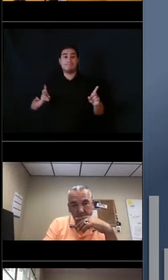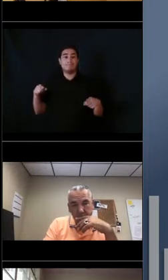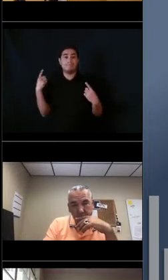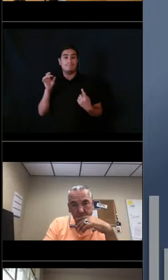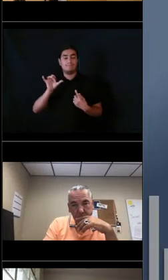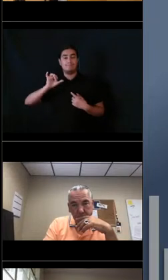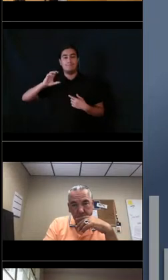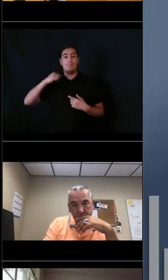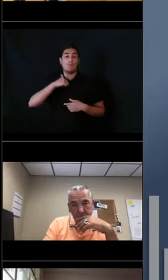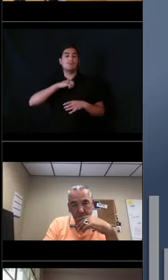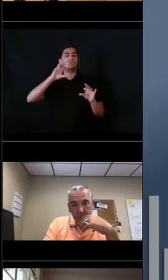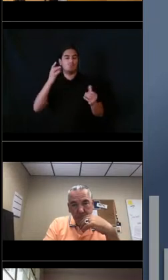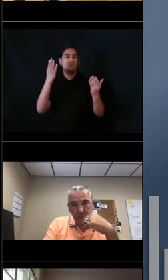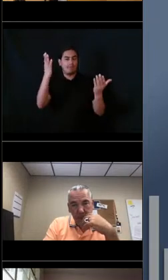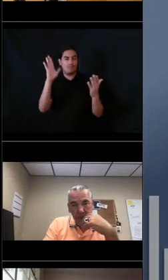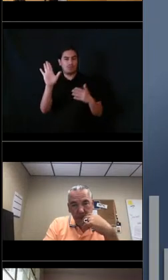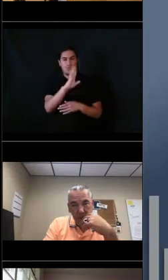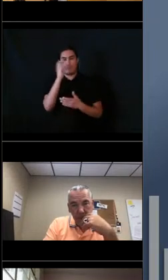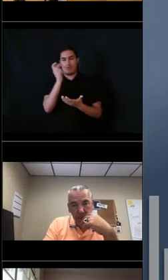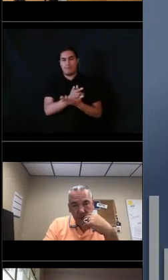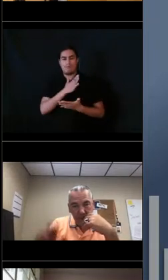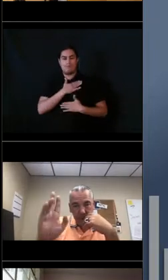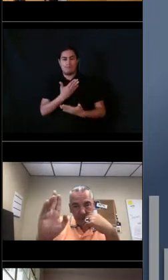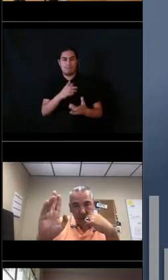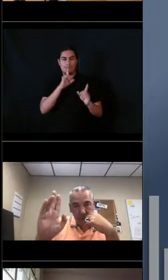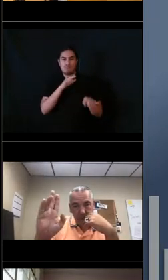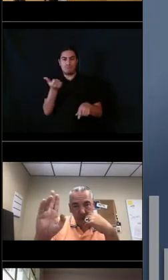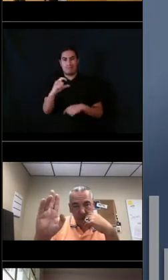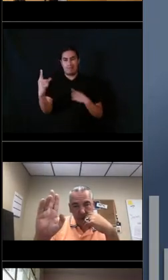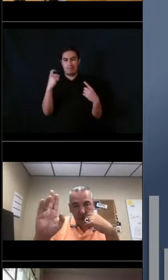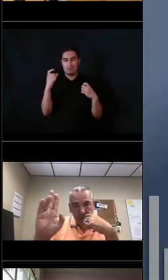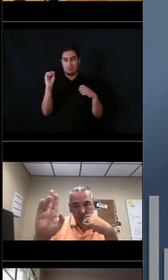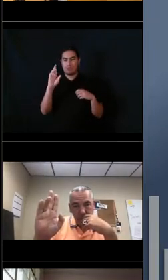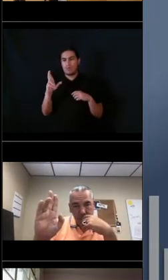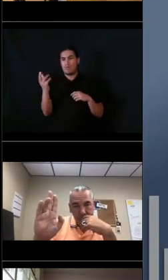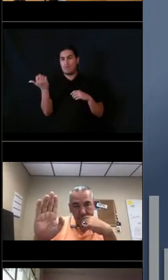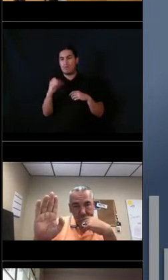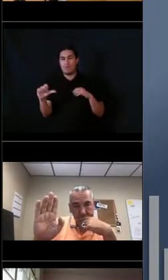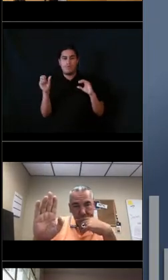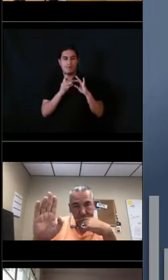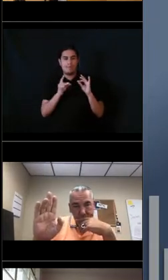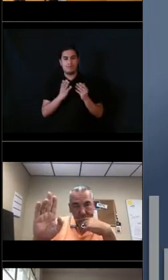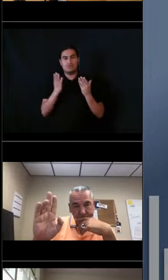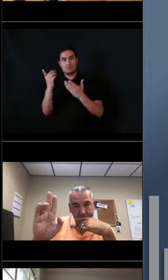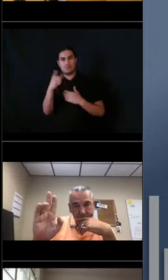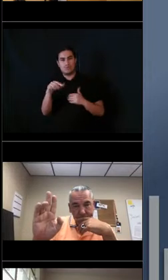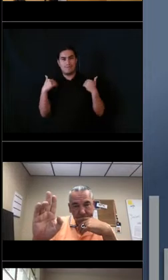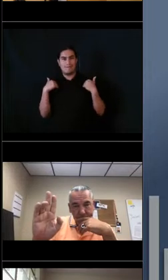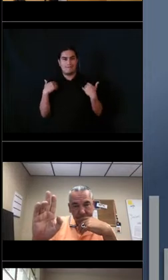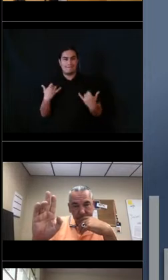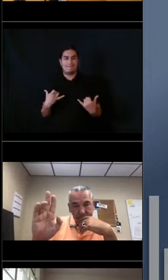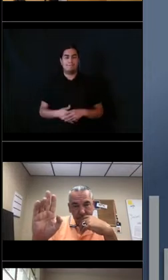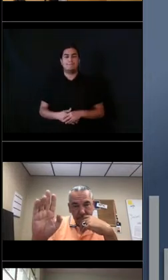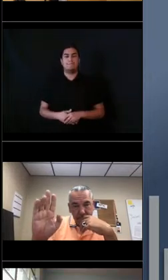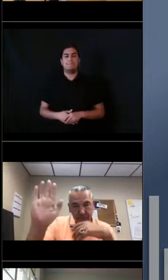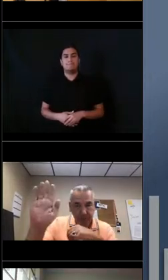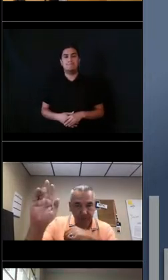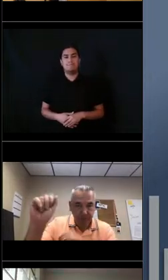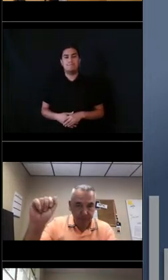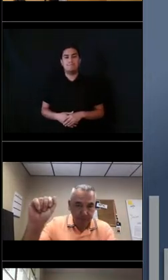recommend your approval i would be happy to answer any questions or take any additional comments suggestions you may have at this time